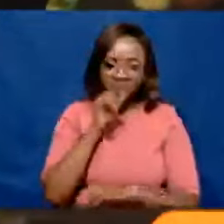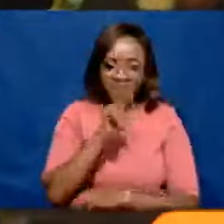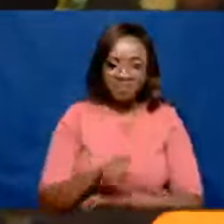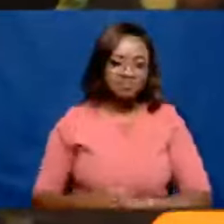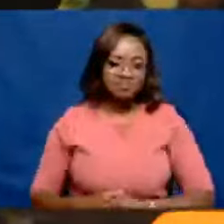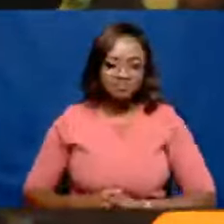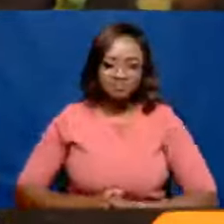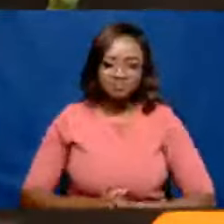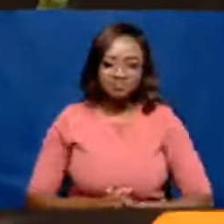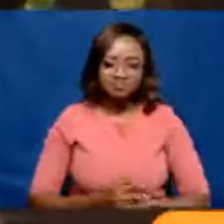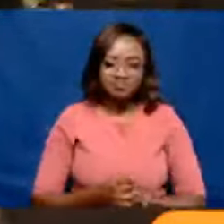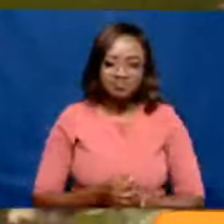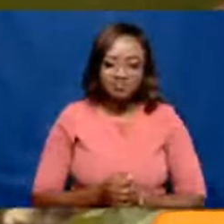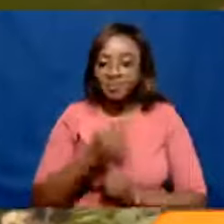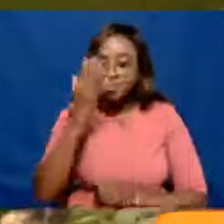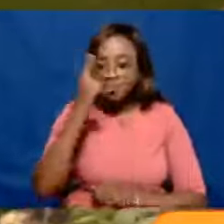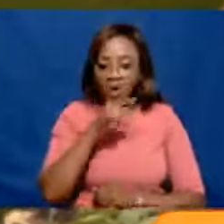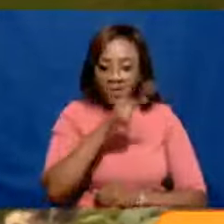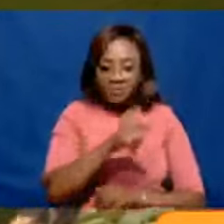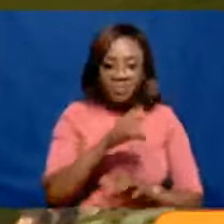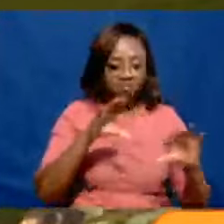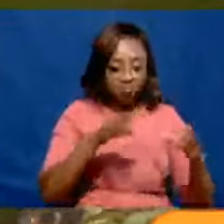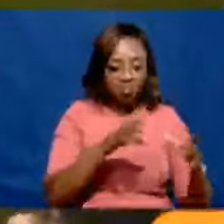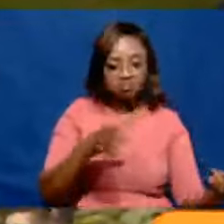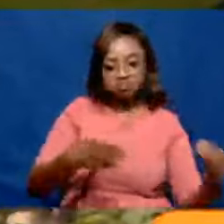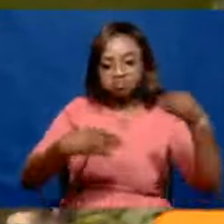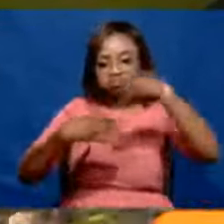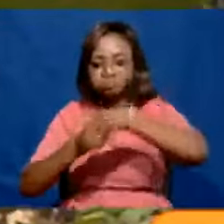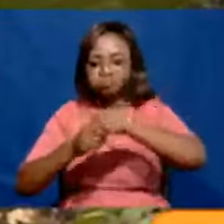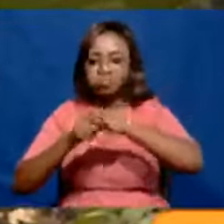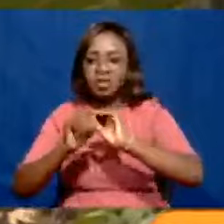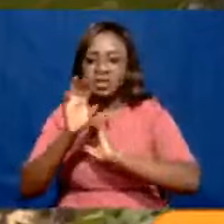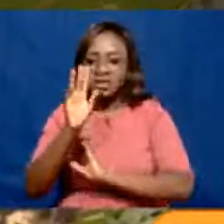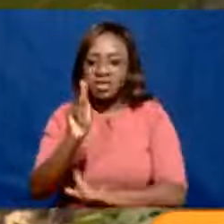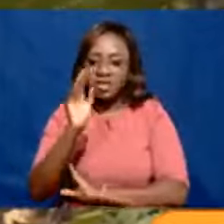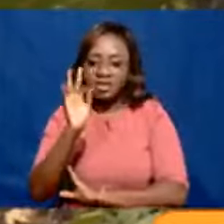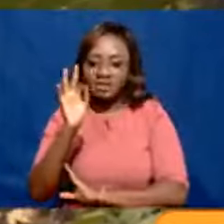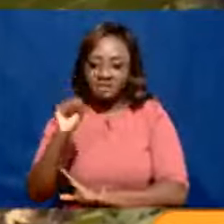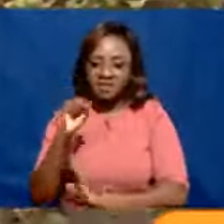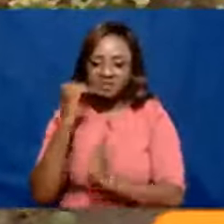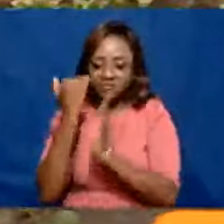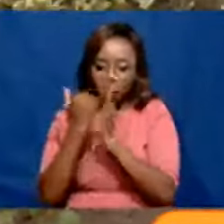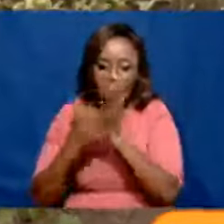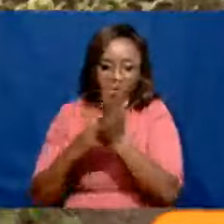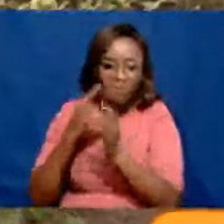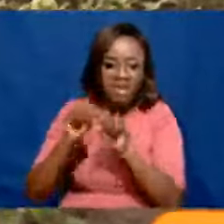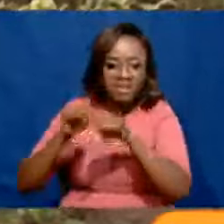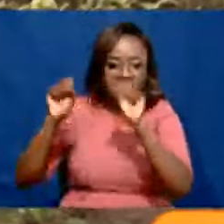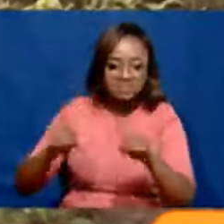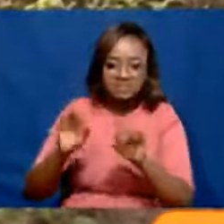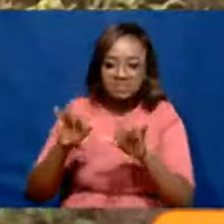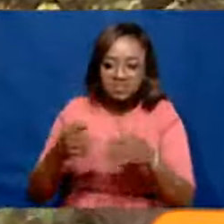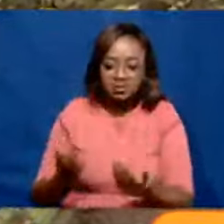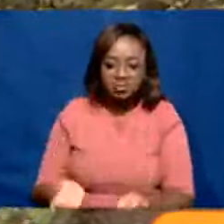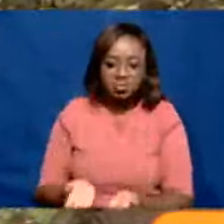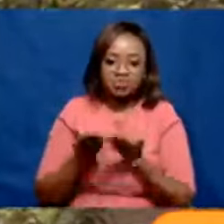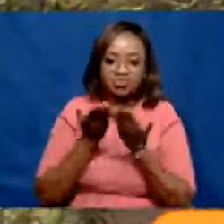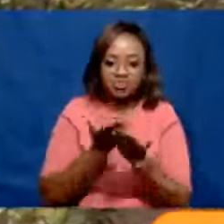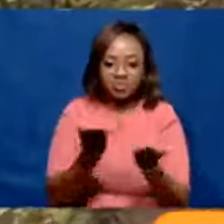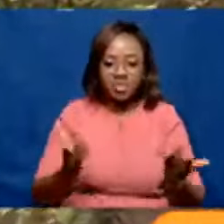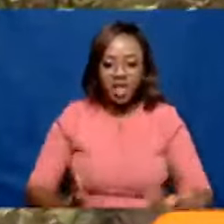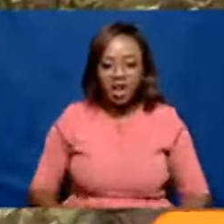further incorporating the group in the KFS plantation and establishment livelihood improvement system, PELIS. Kama